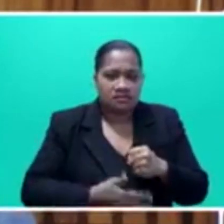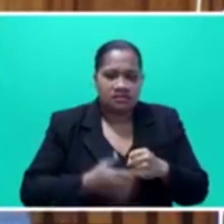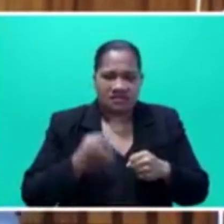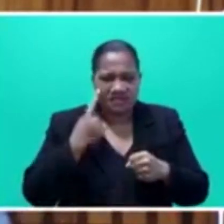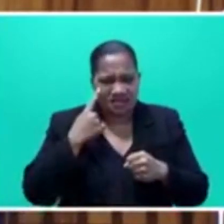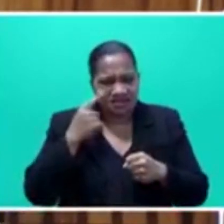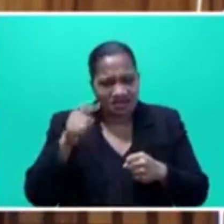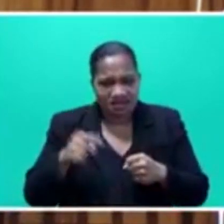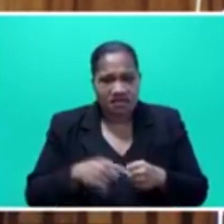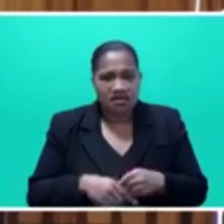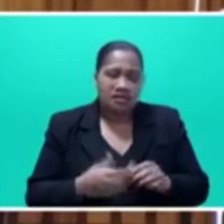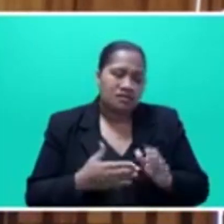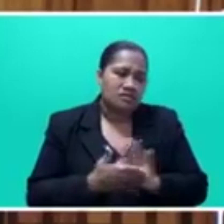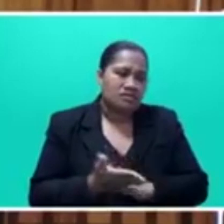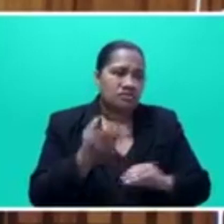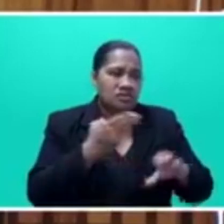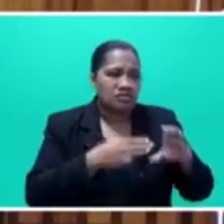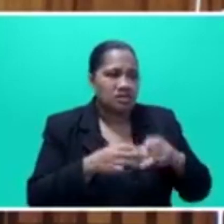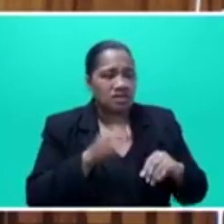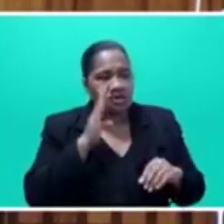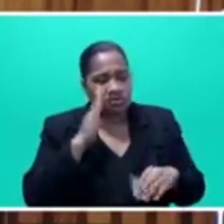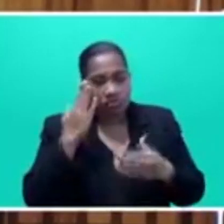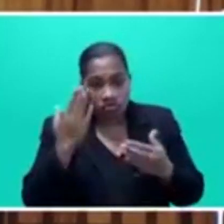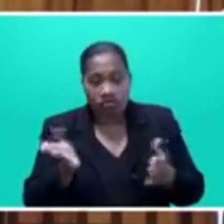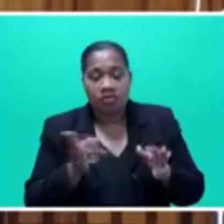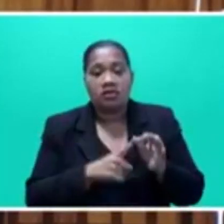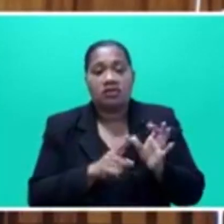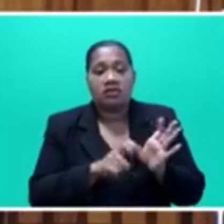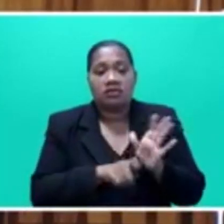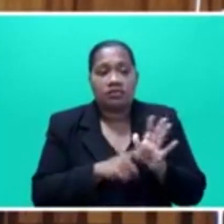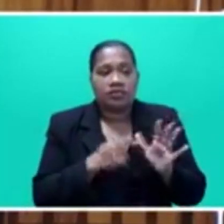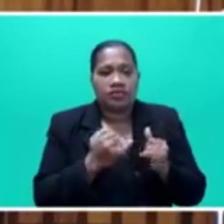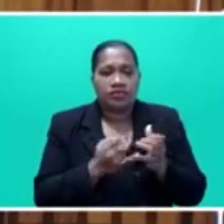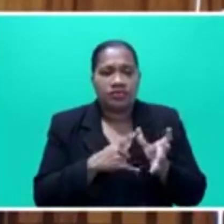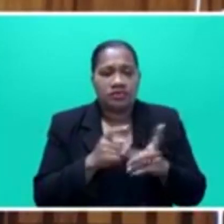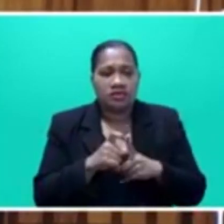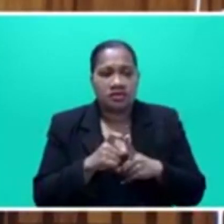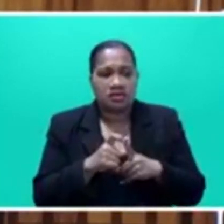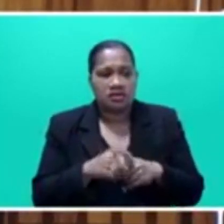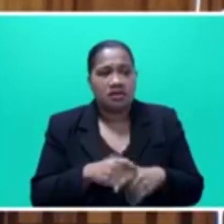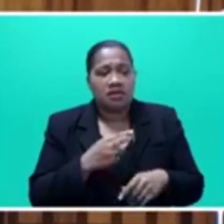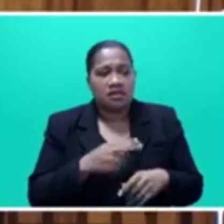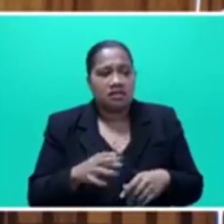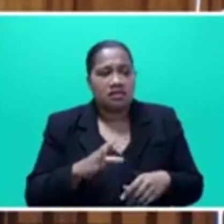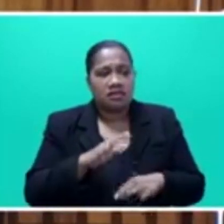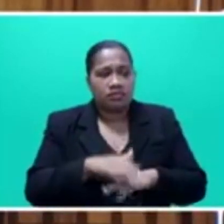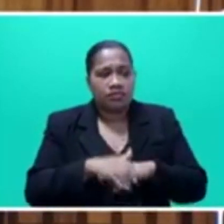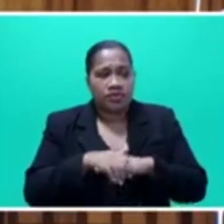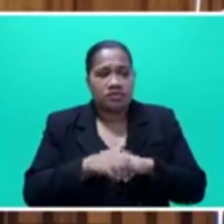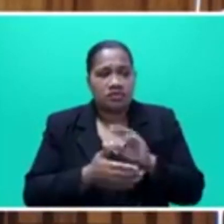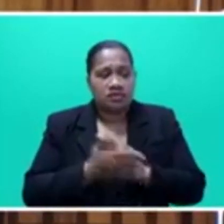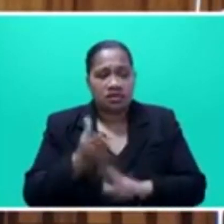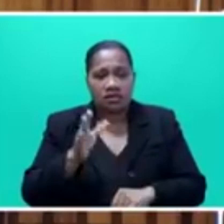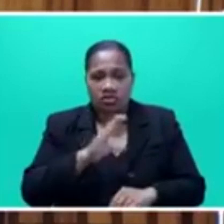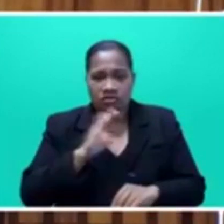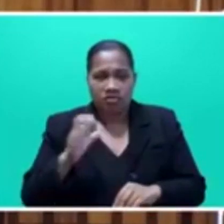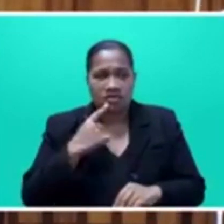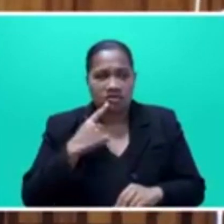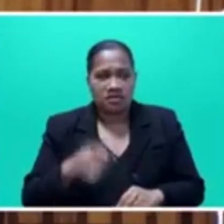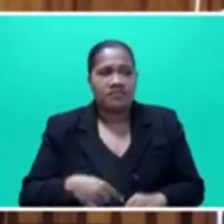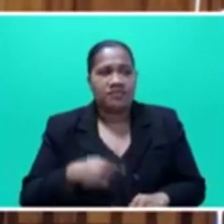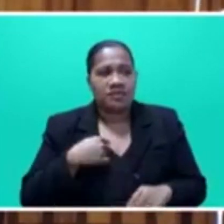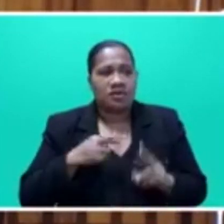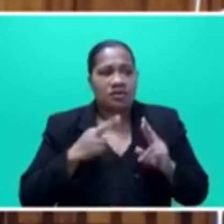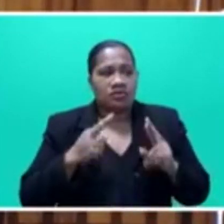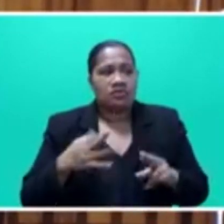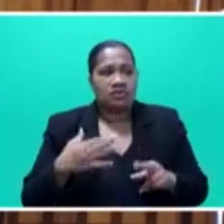They went to the media. I saw Honorable Prasad making statement. Then the British High Commissioner came and made a statement we saw from Glasgow saying, I wish Fiji